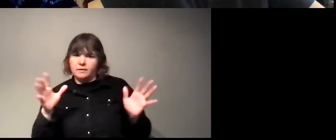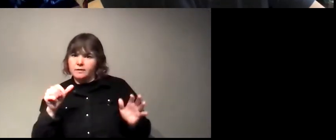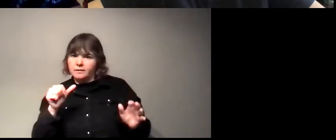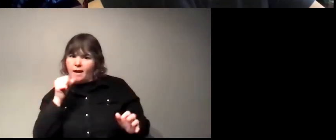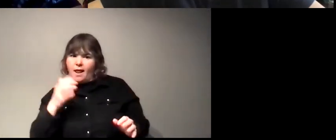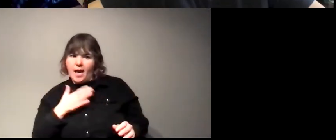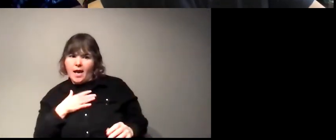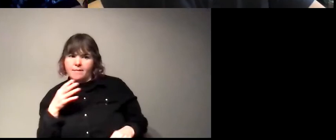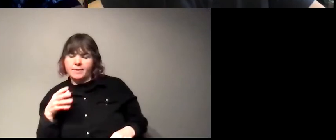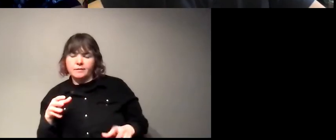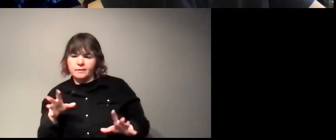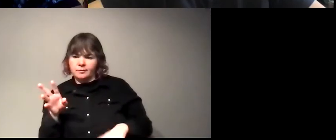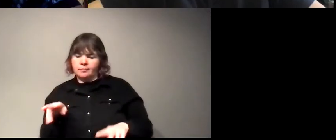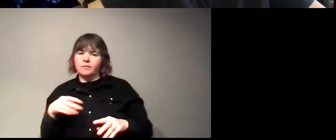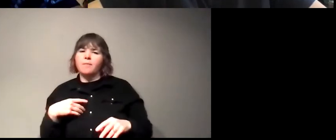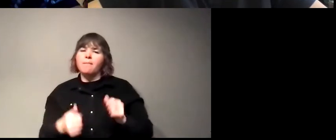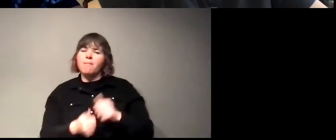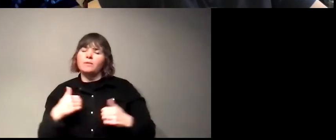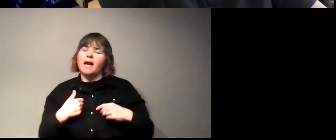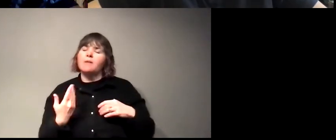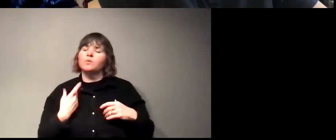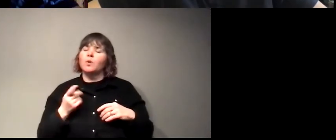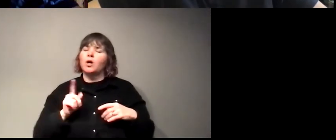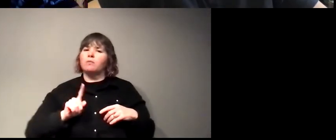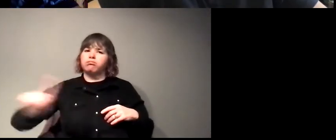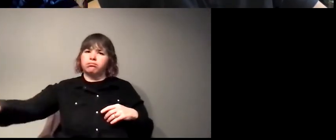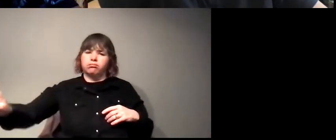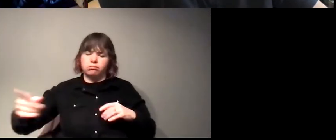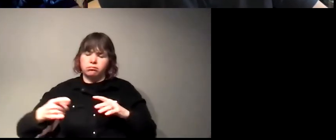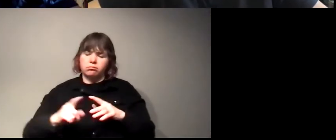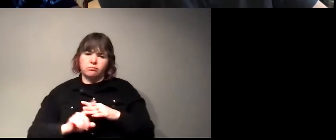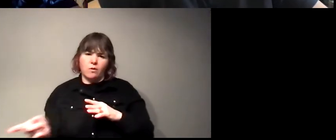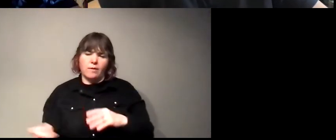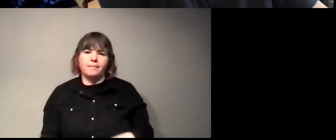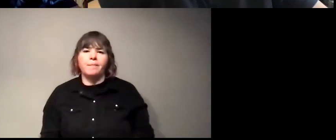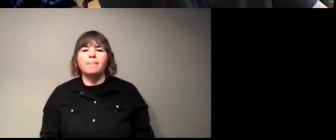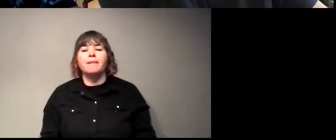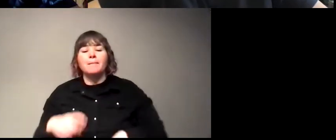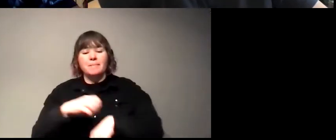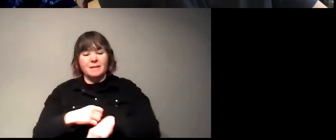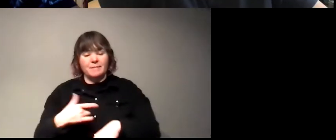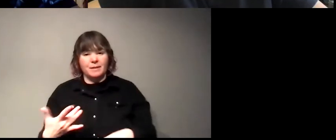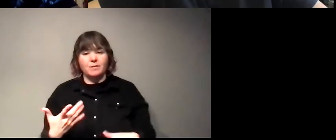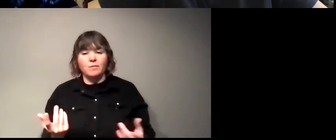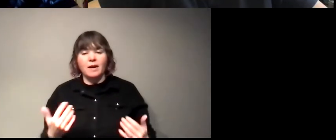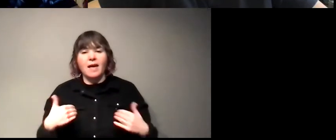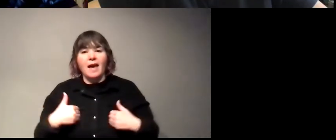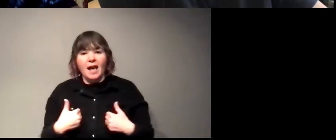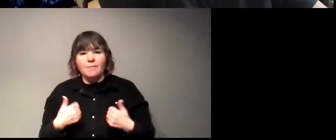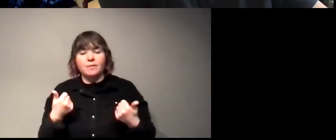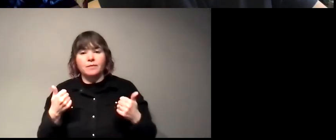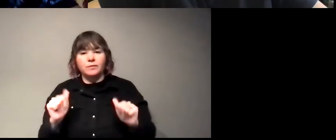time, but most of them are going to move away from us. The times I've been most, though, is when an animal is trying to